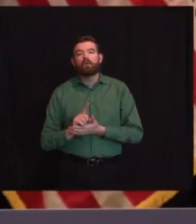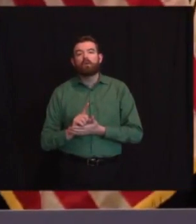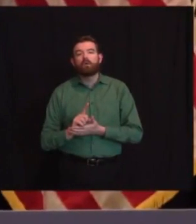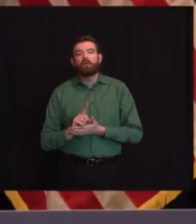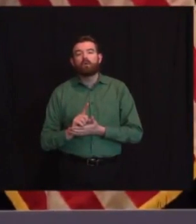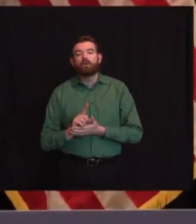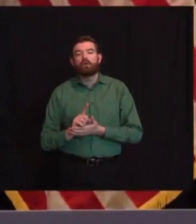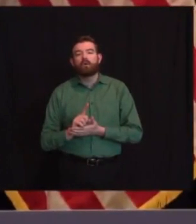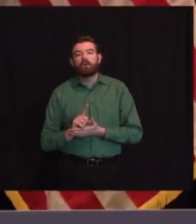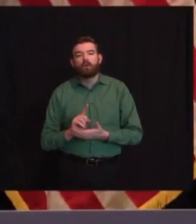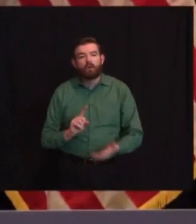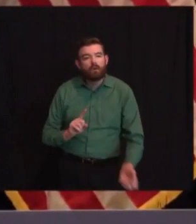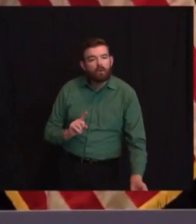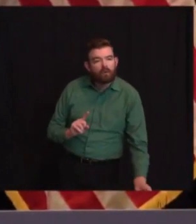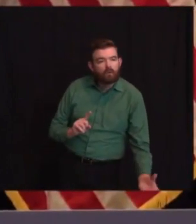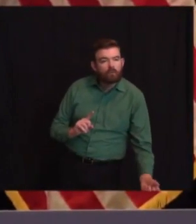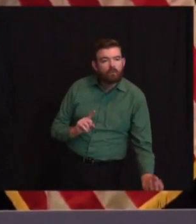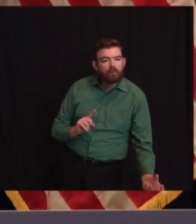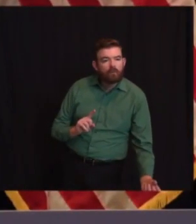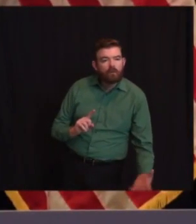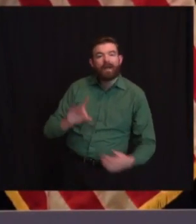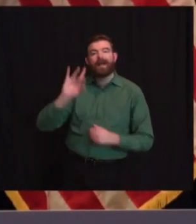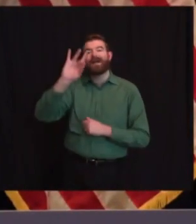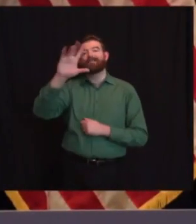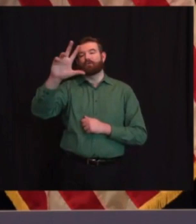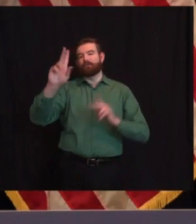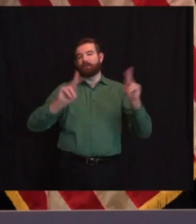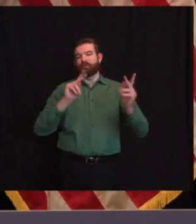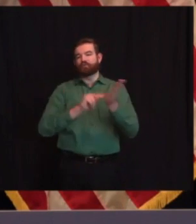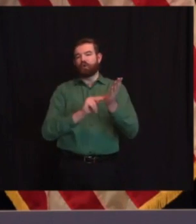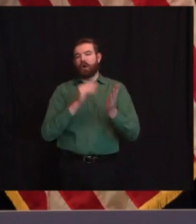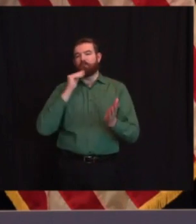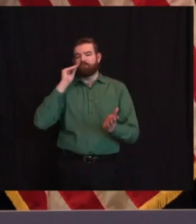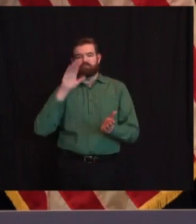afternoon. Good afternoon, Governor. When was